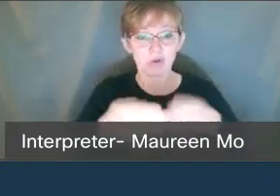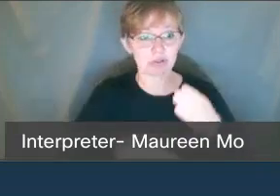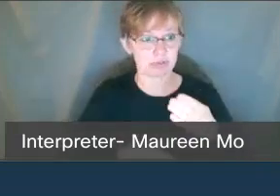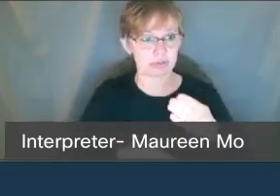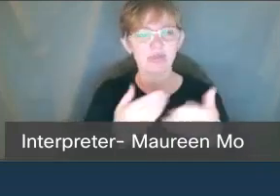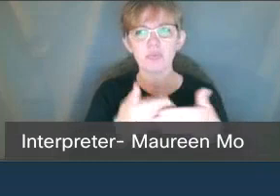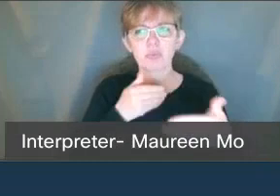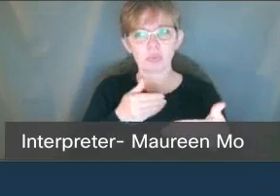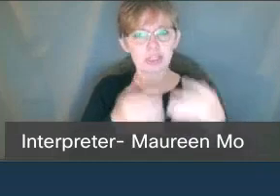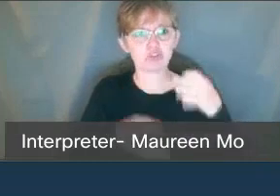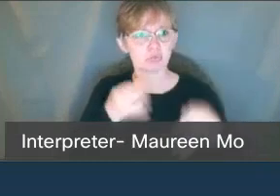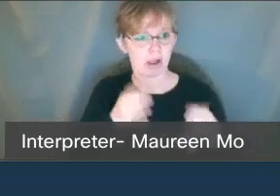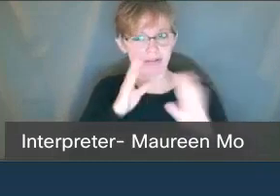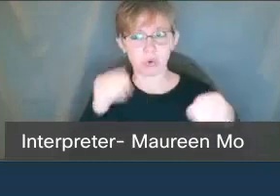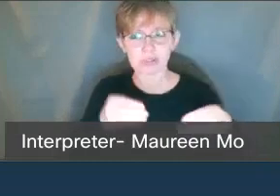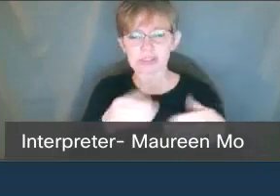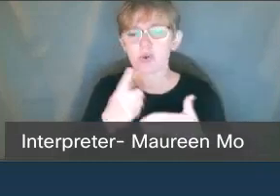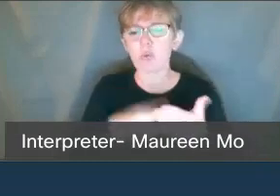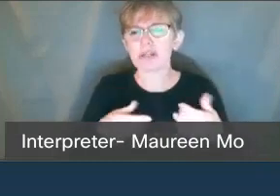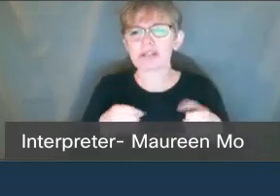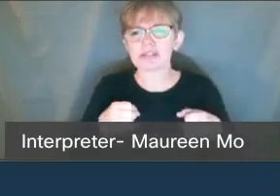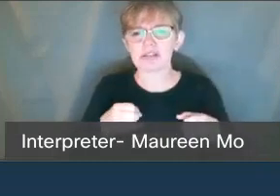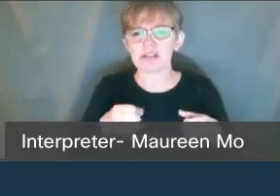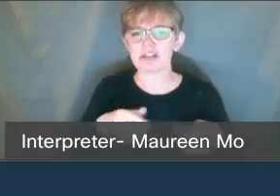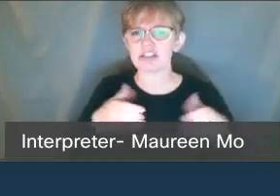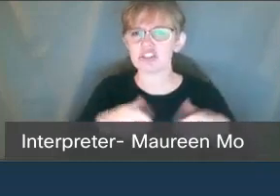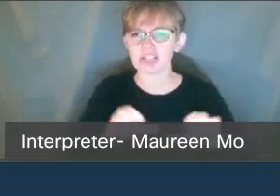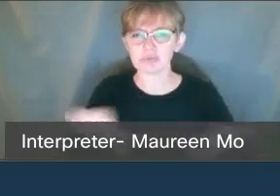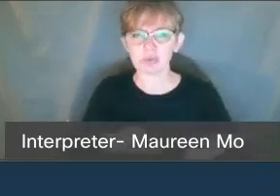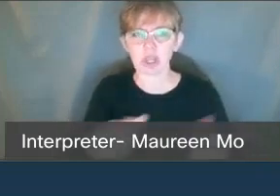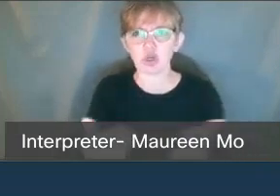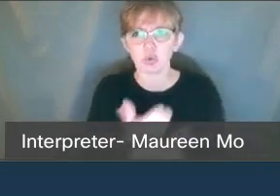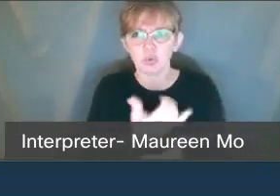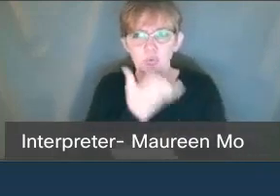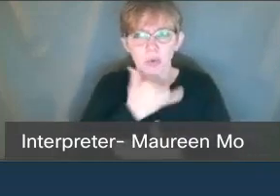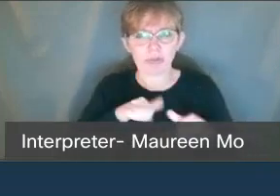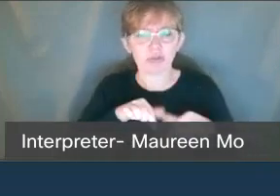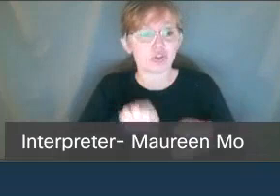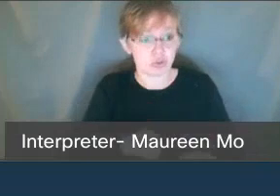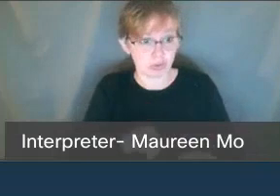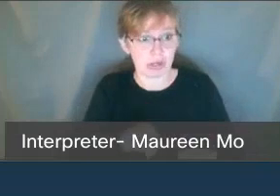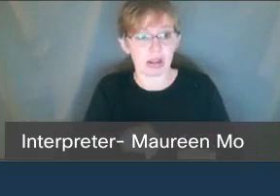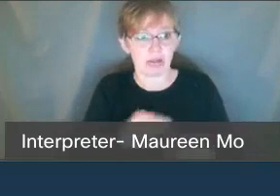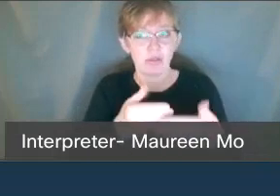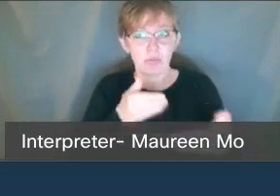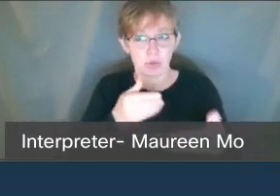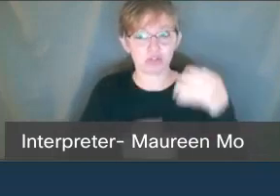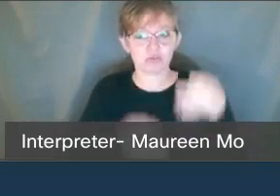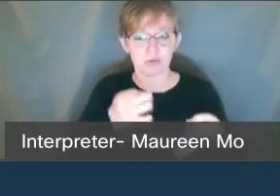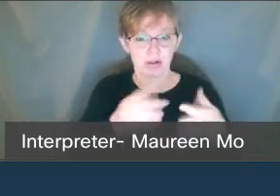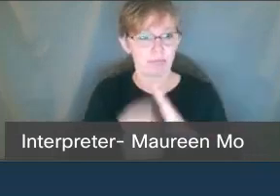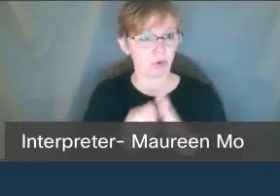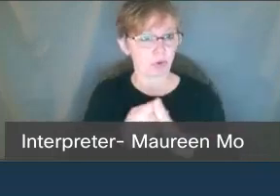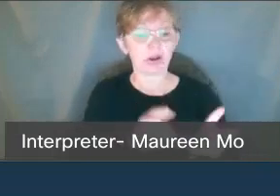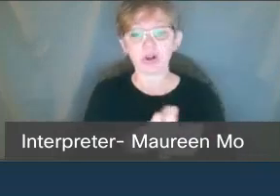the likelihood of new crime during the pretrial period. They also typically or often include the likelihood that